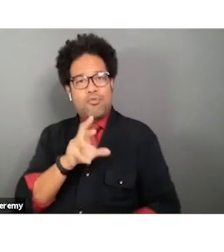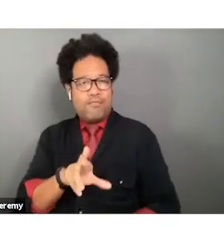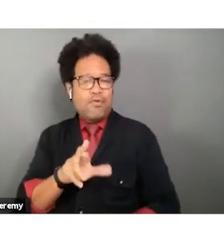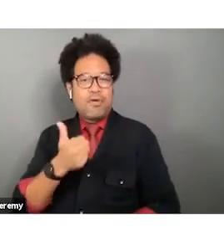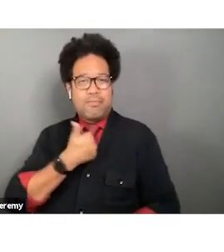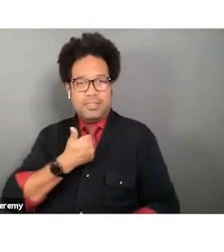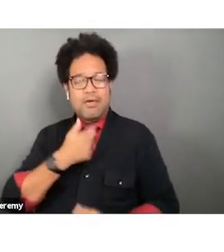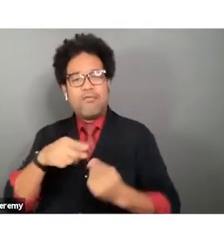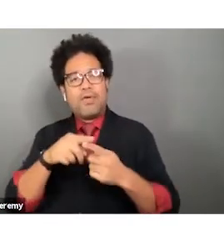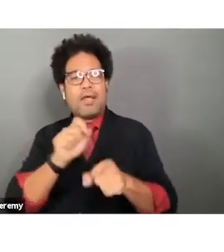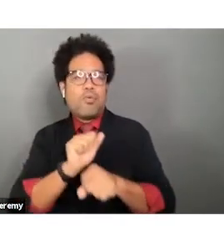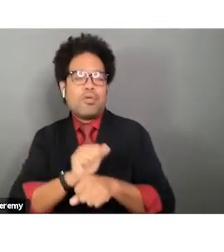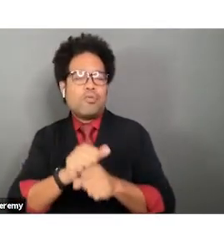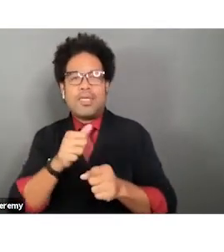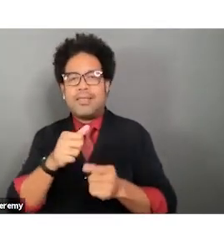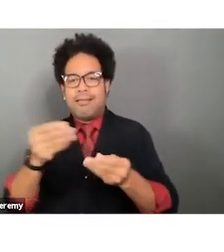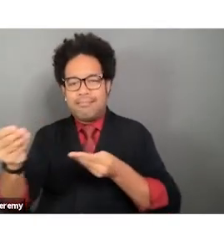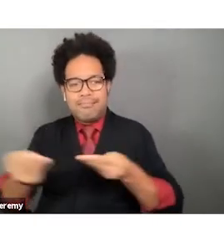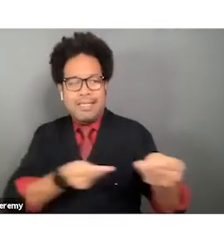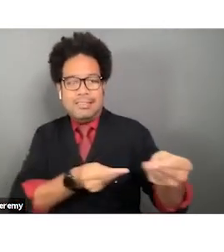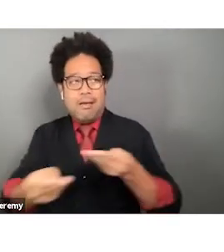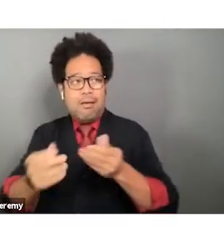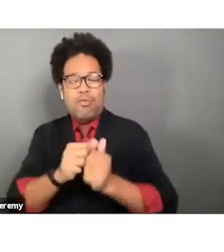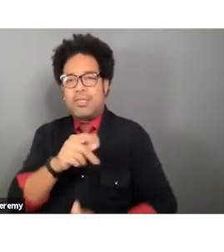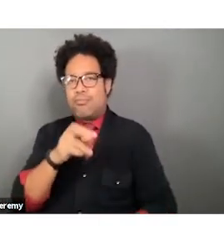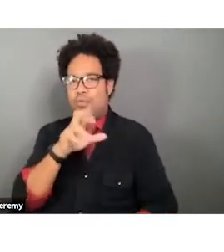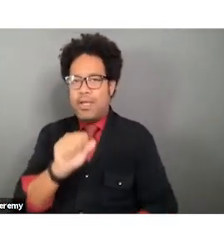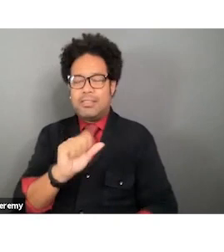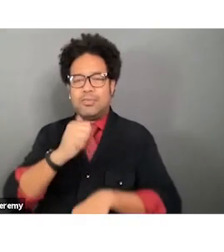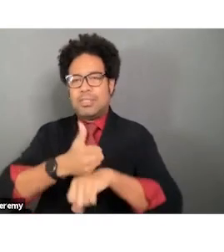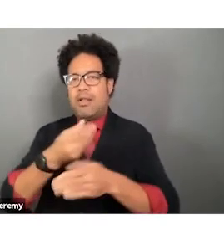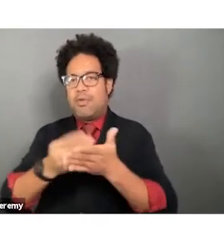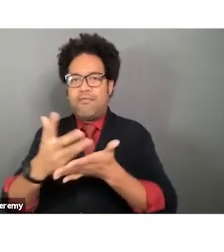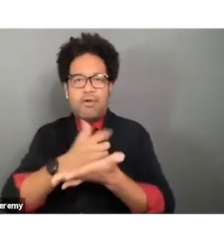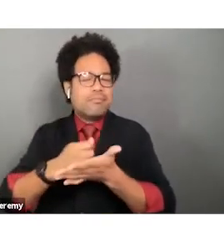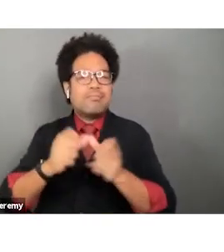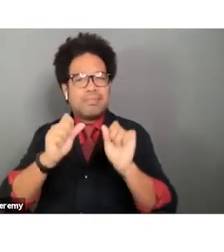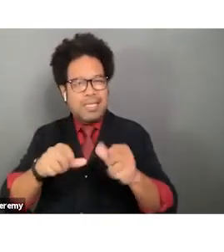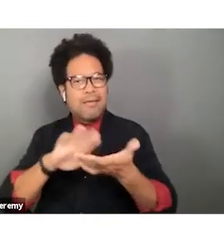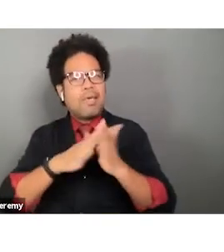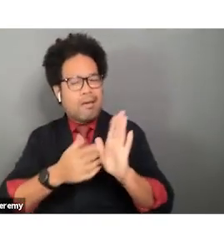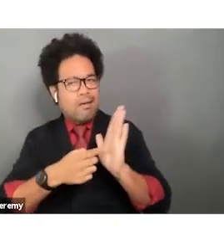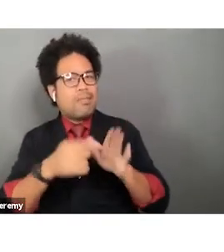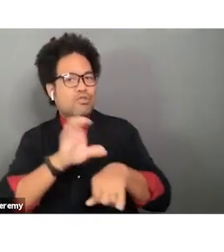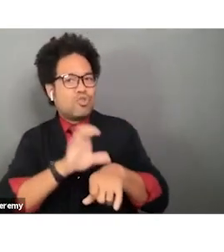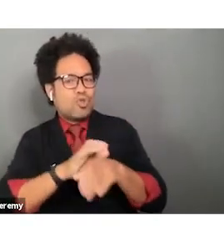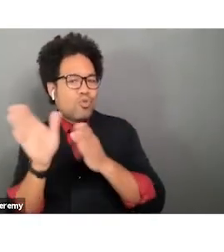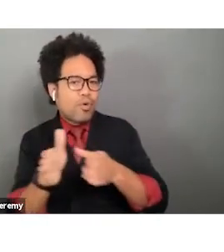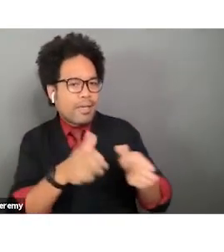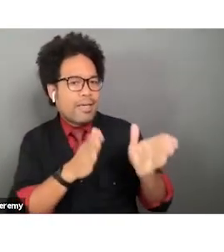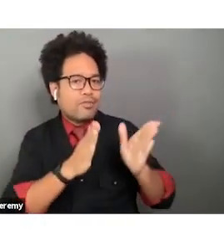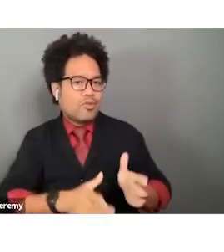press liaison or helping get together a fundraiser. Weavers can be church organizers, they can be fundraising event